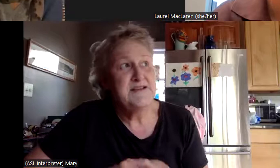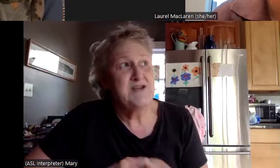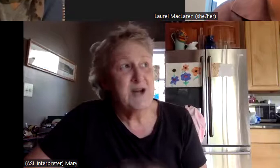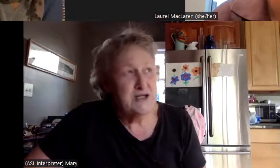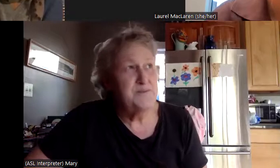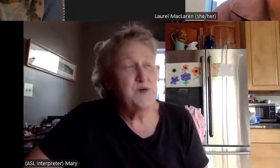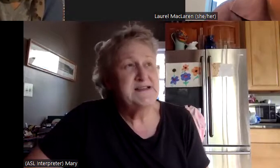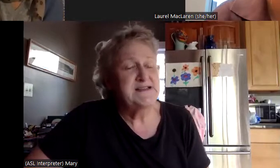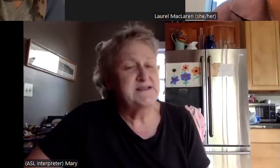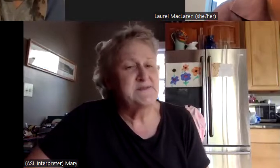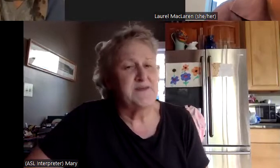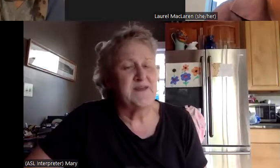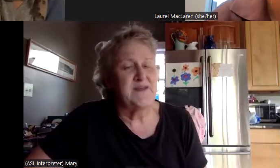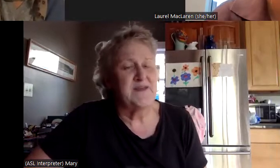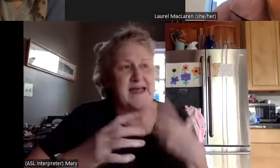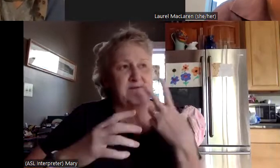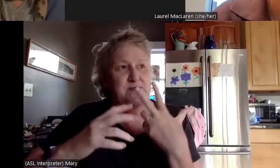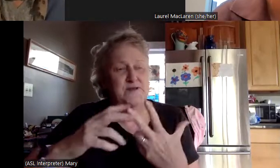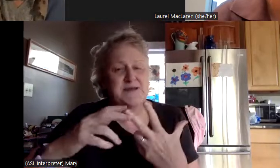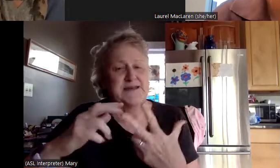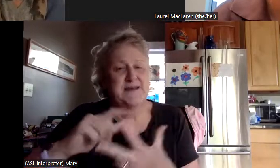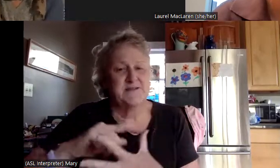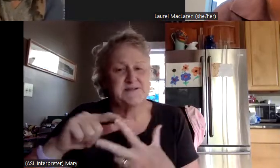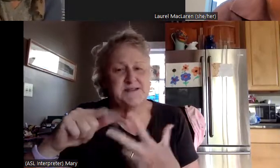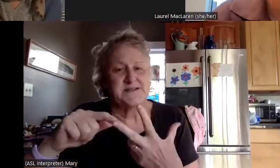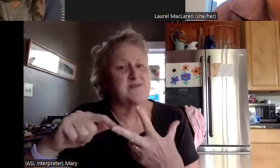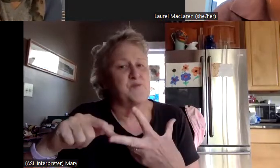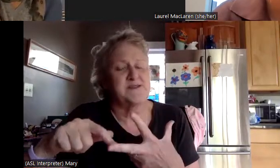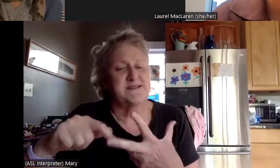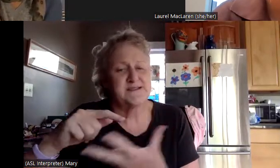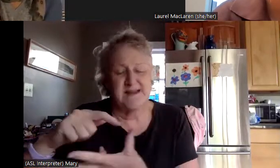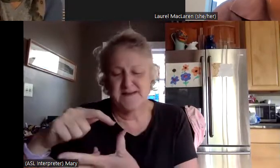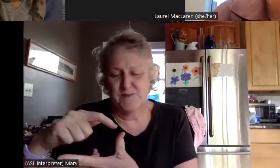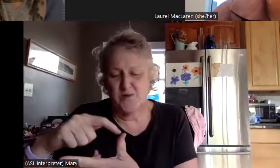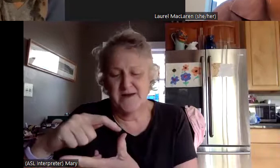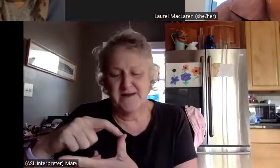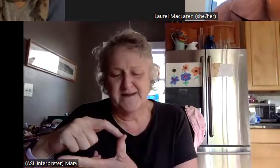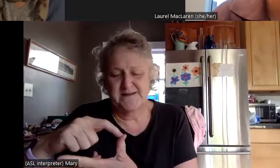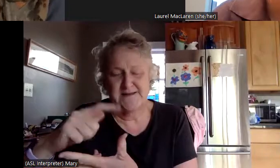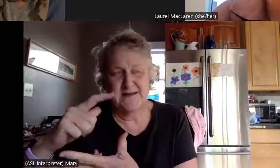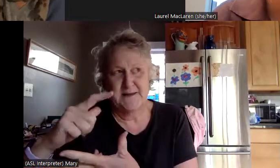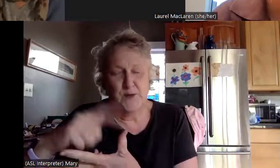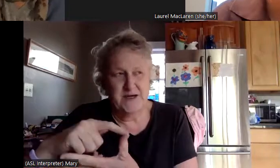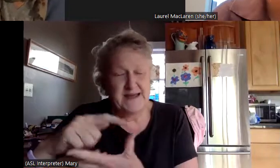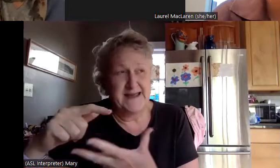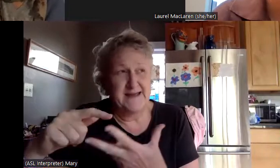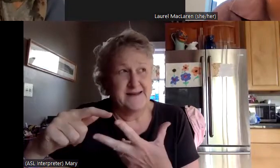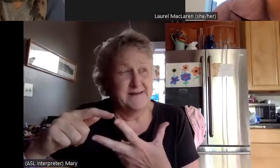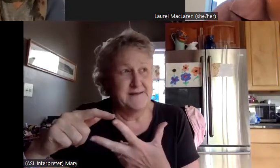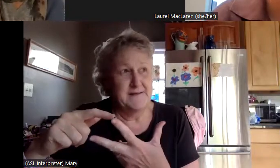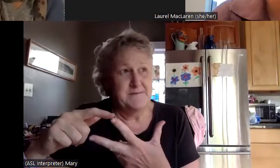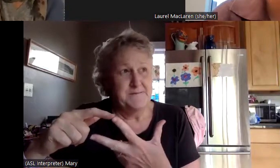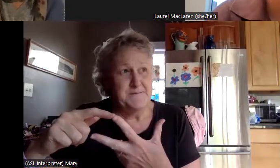these guys aren't poisonous, but they have the 3 characteristic of poisonous snakes. One is pointy